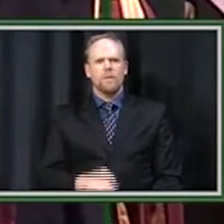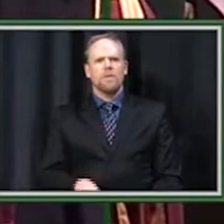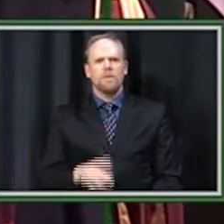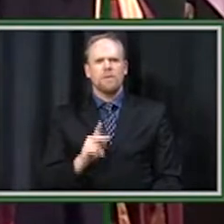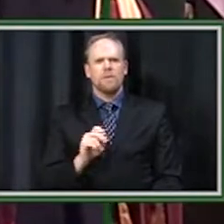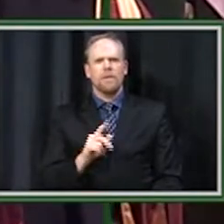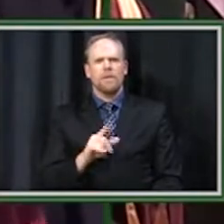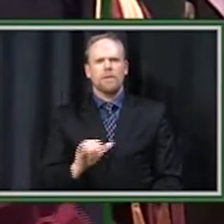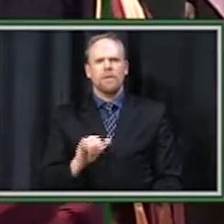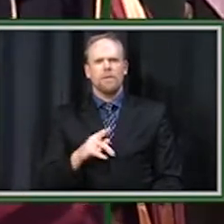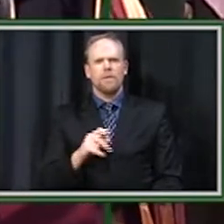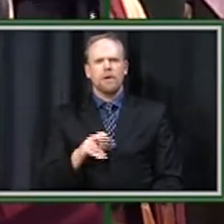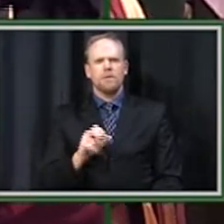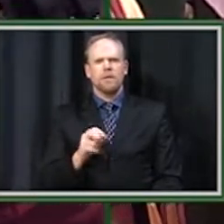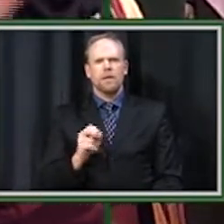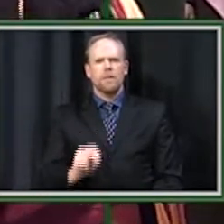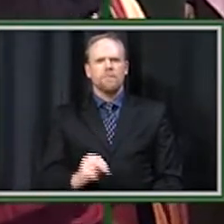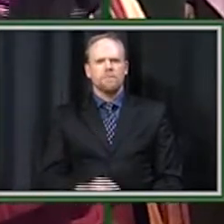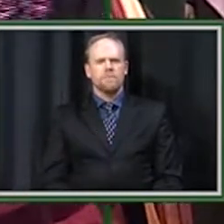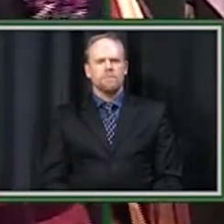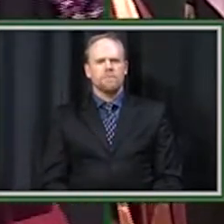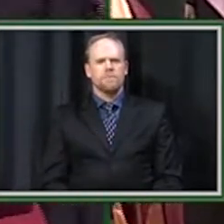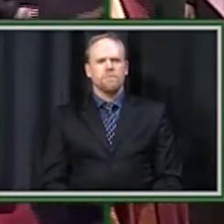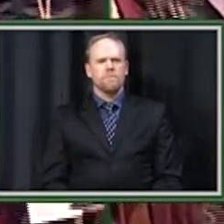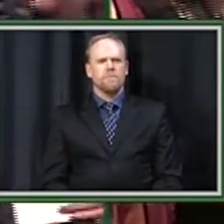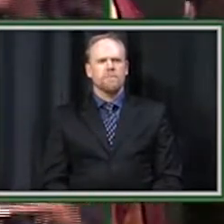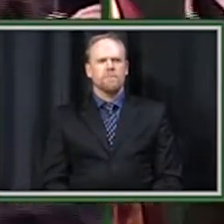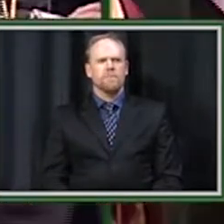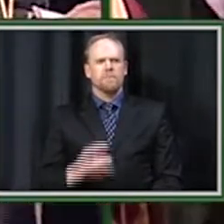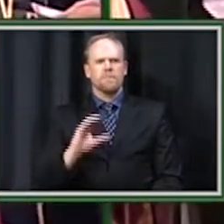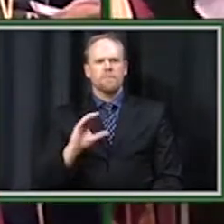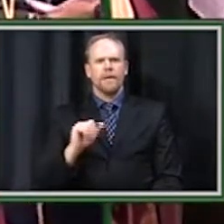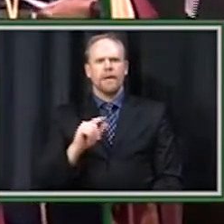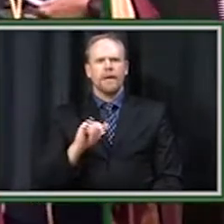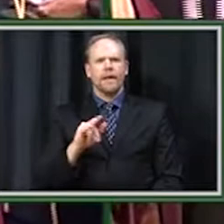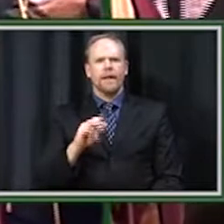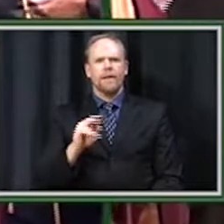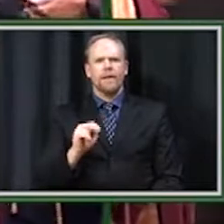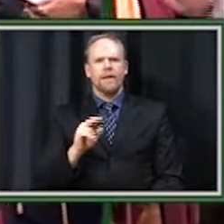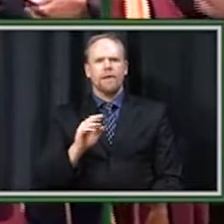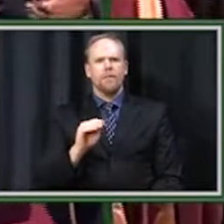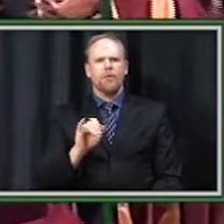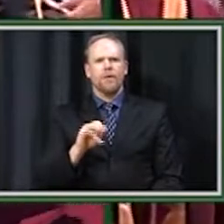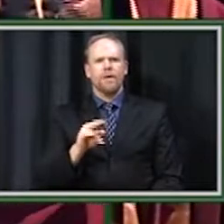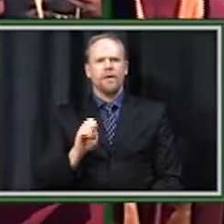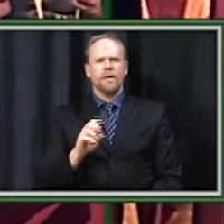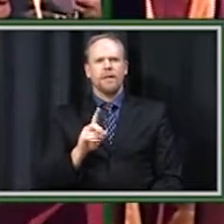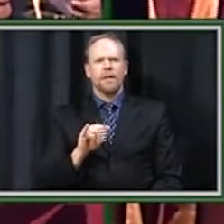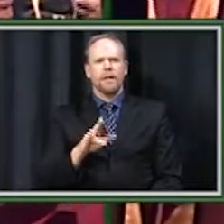Kelly Carson. Caitlin Marie Dillon.